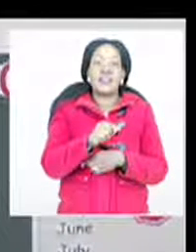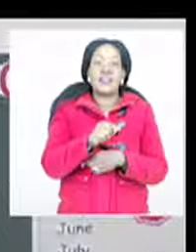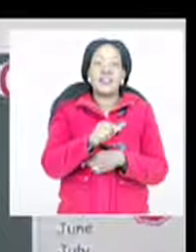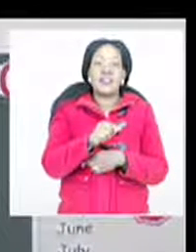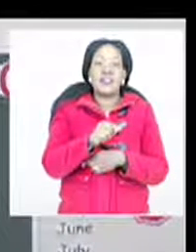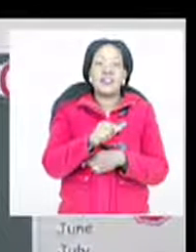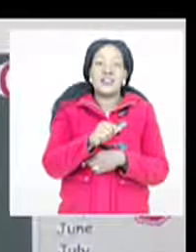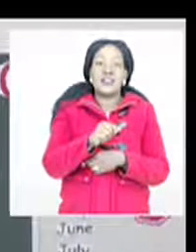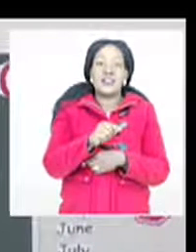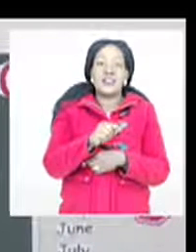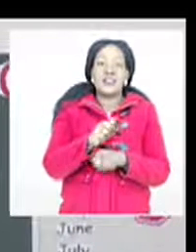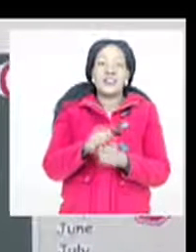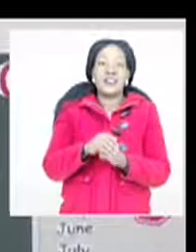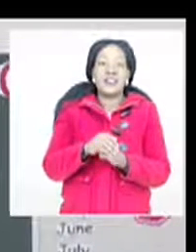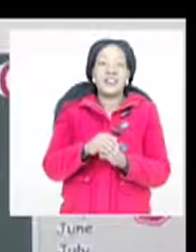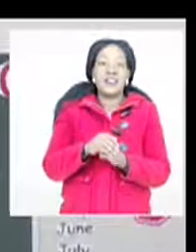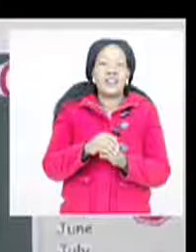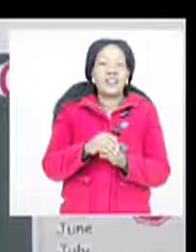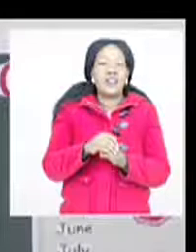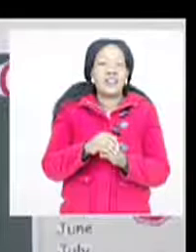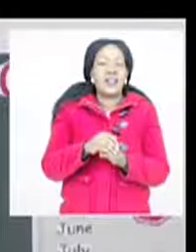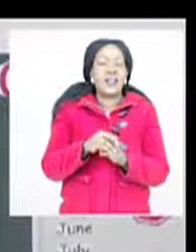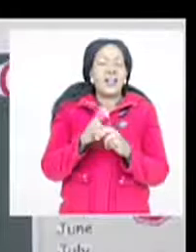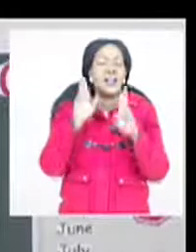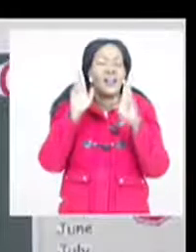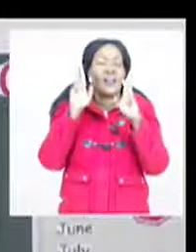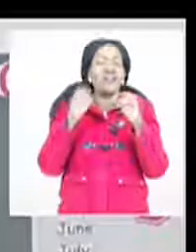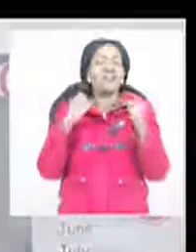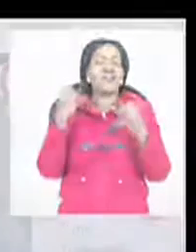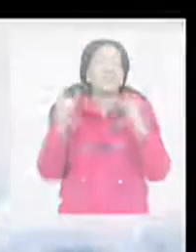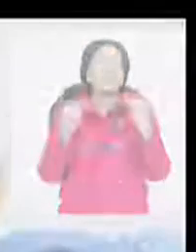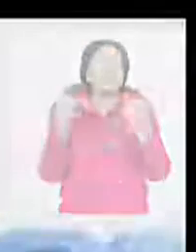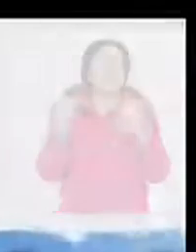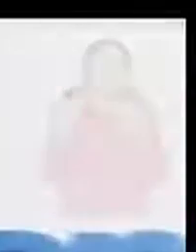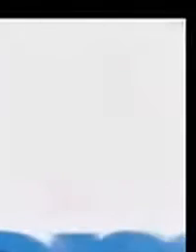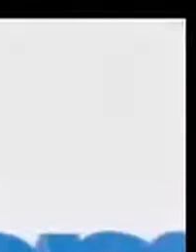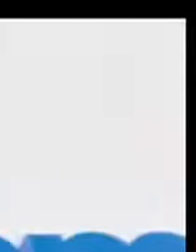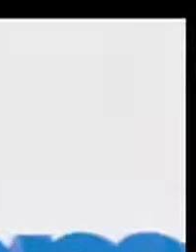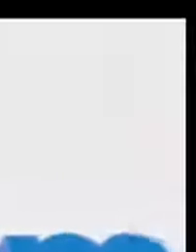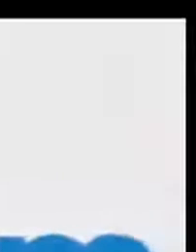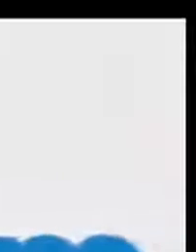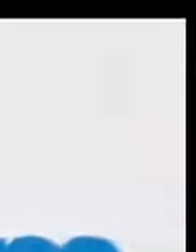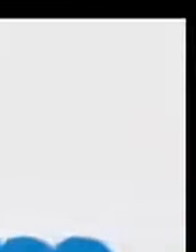your Y. I hope you enjoyed that.